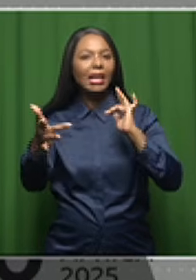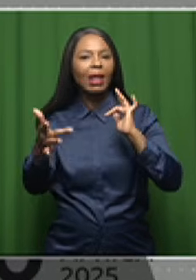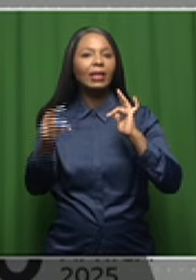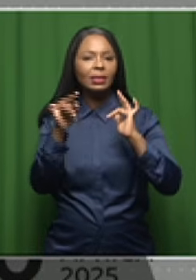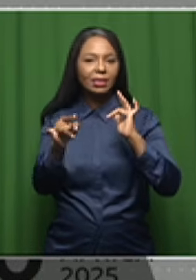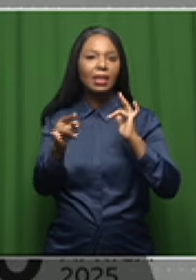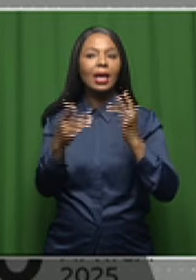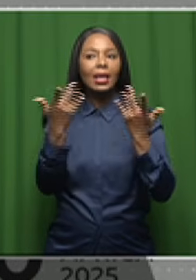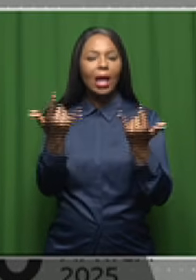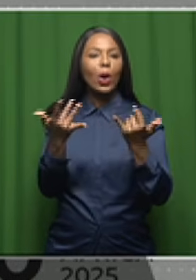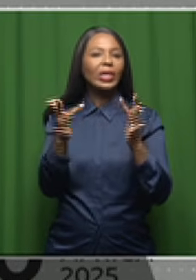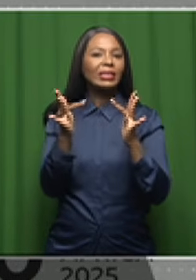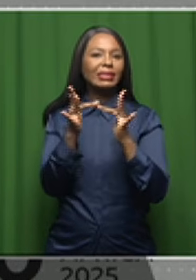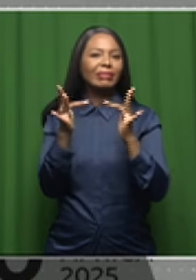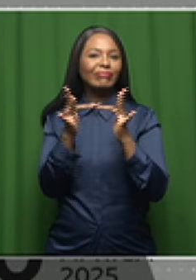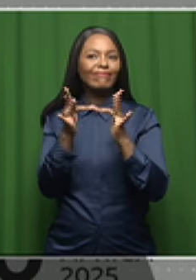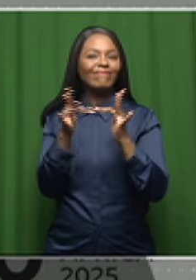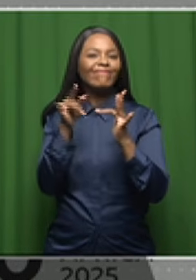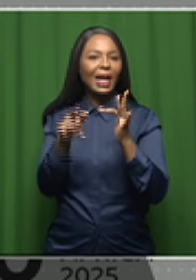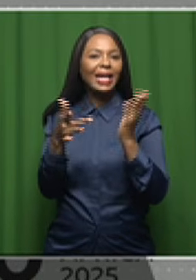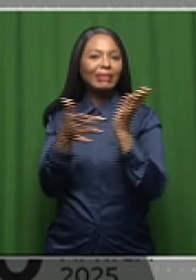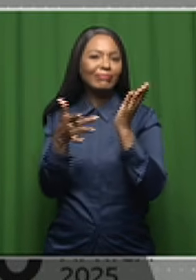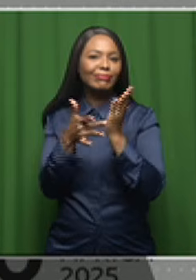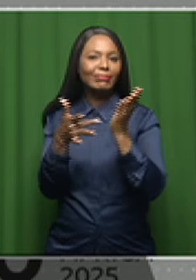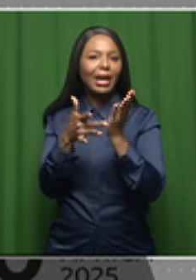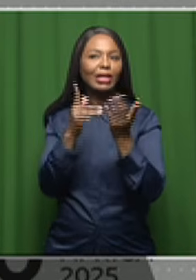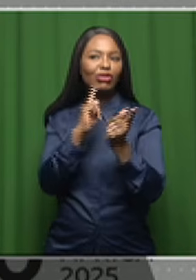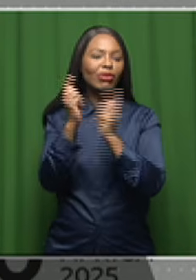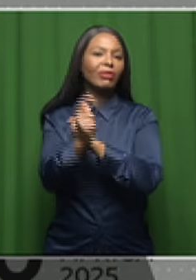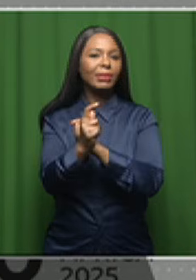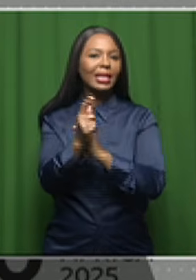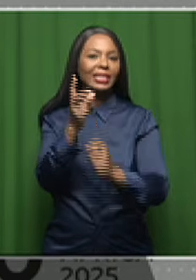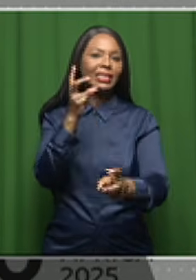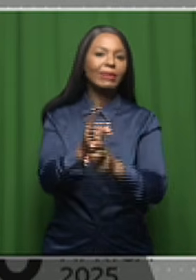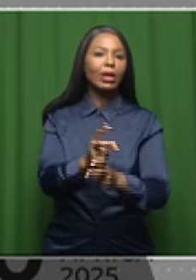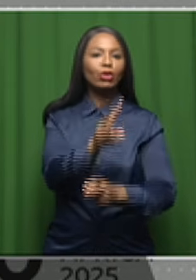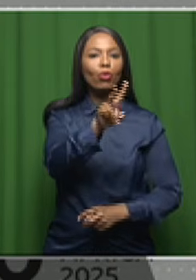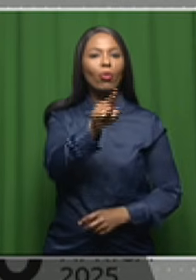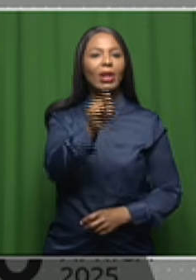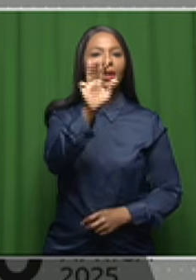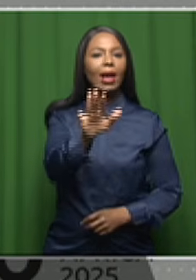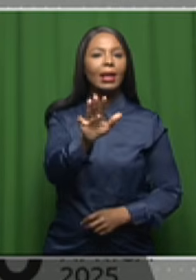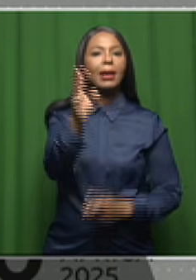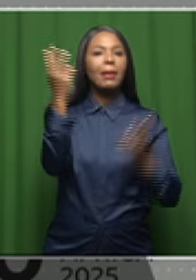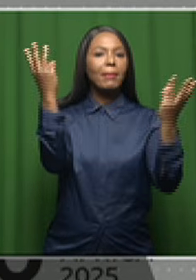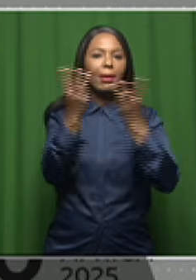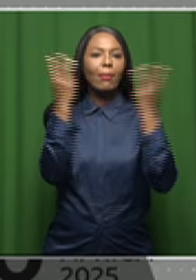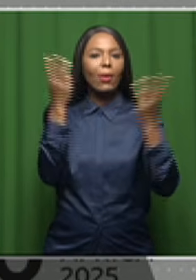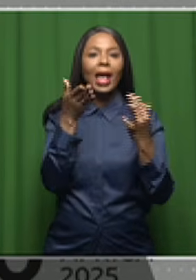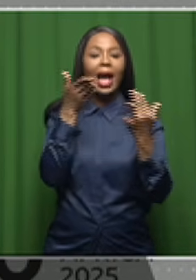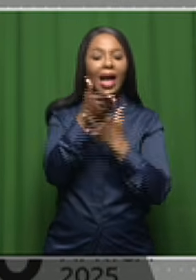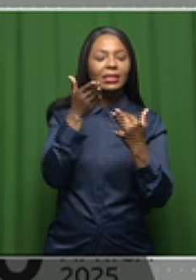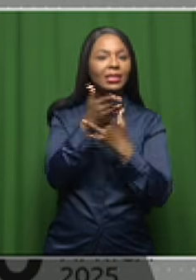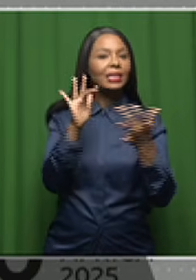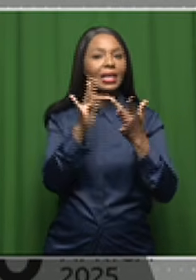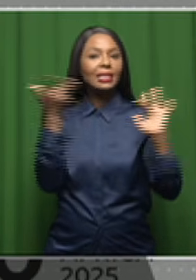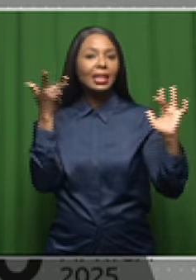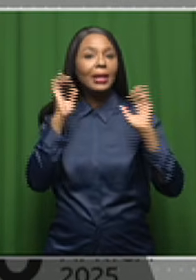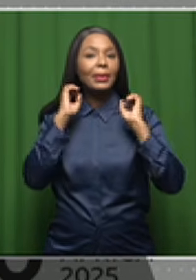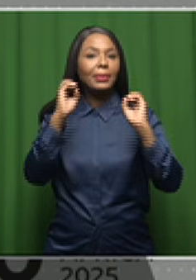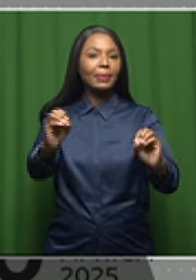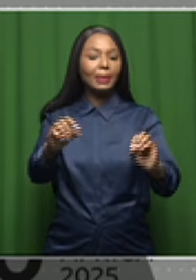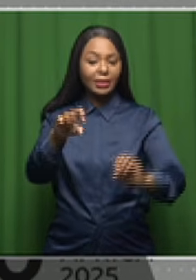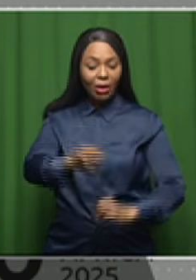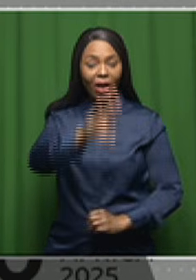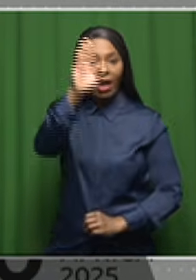transformation becomes very difficult. 2.9 billion people globally do not have access to internet, and in South Africa here at